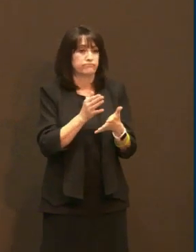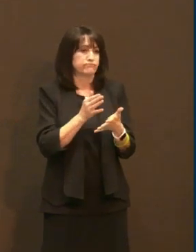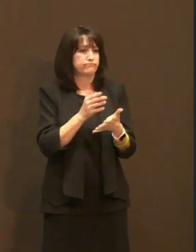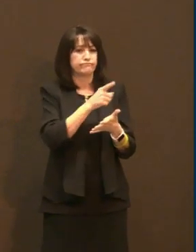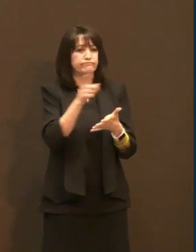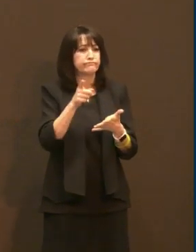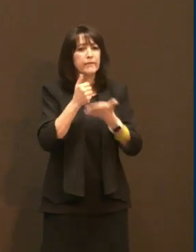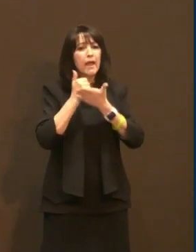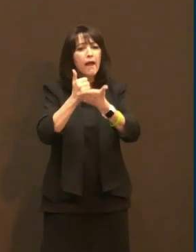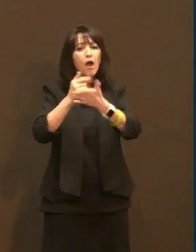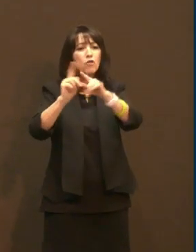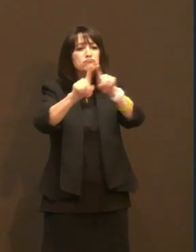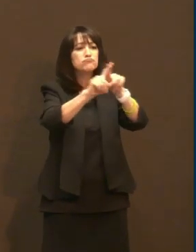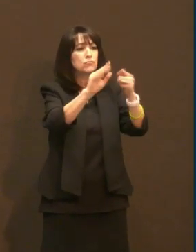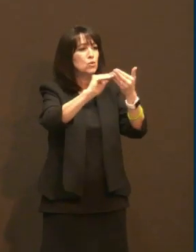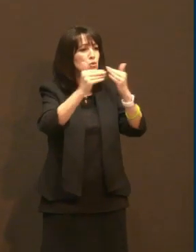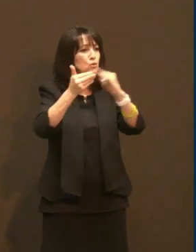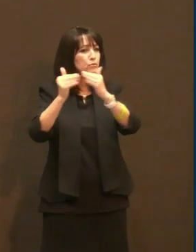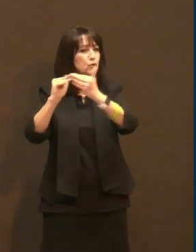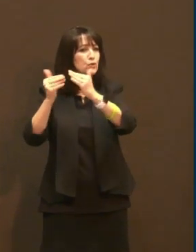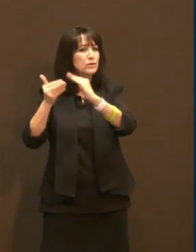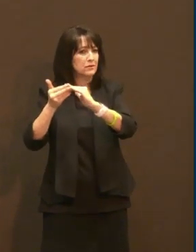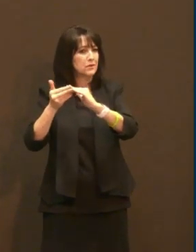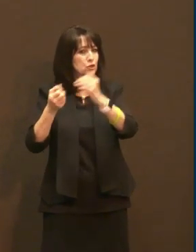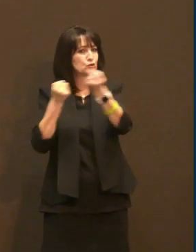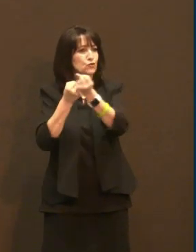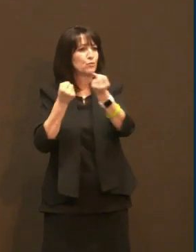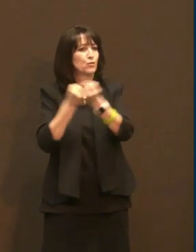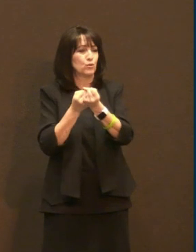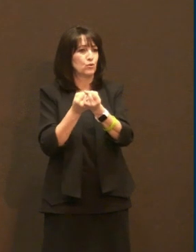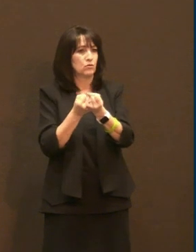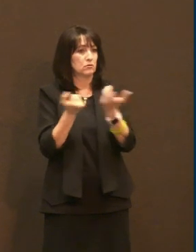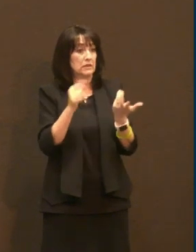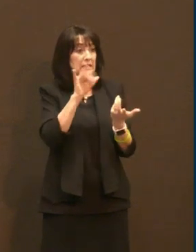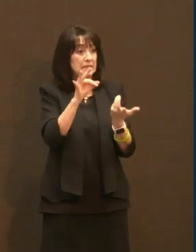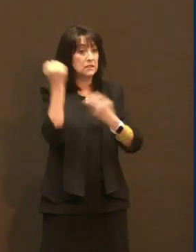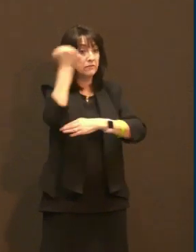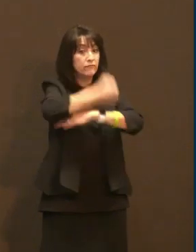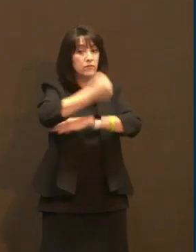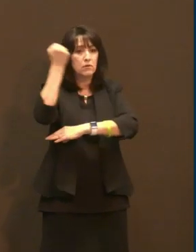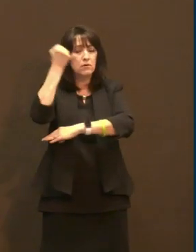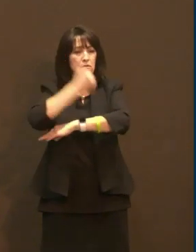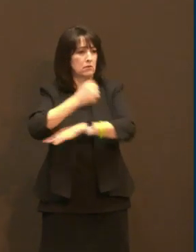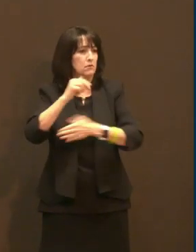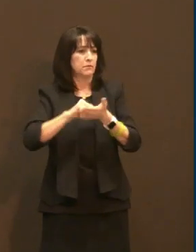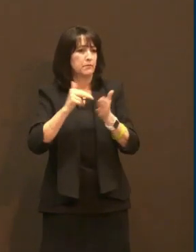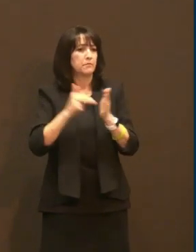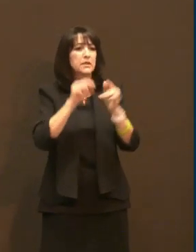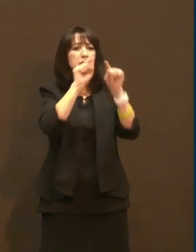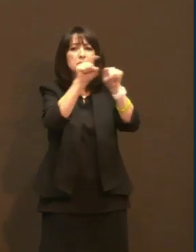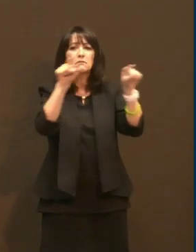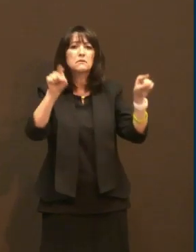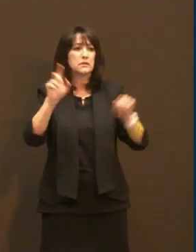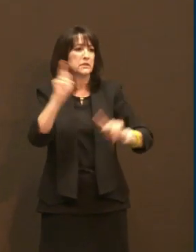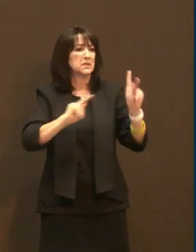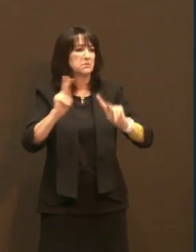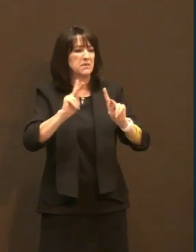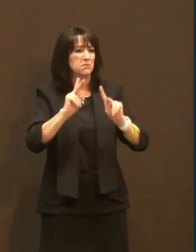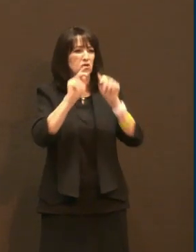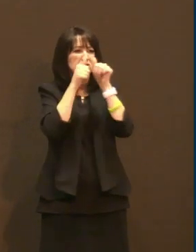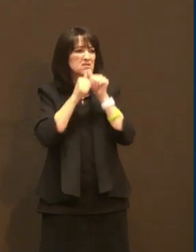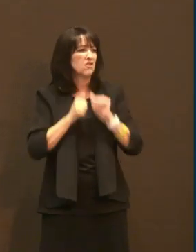economic and community carnage that's visited upon the state of Delaware and every corner of our